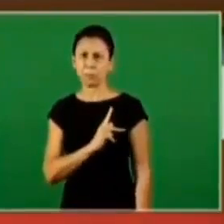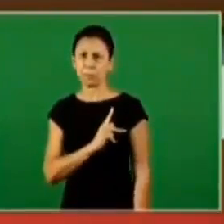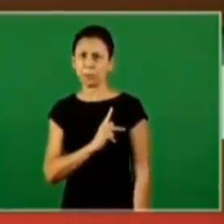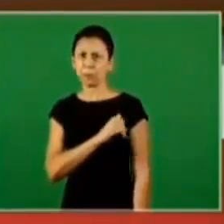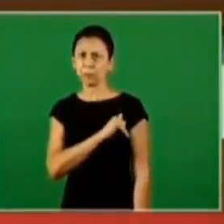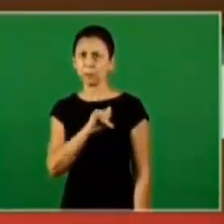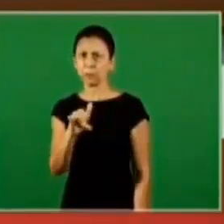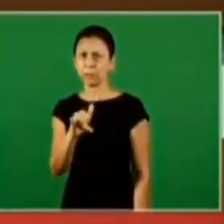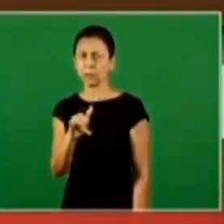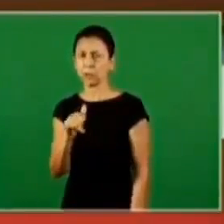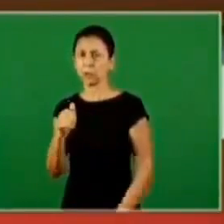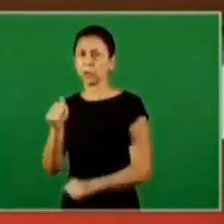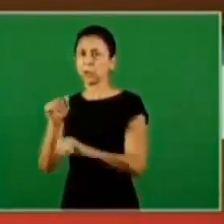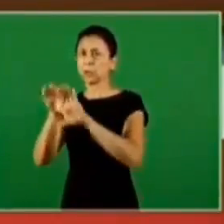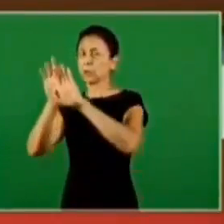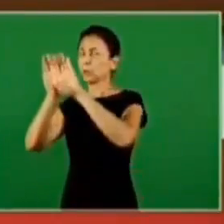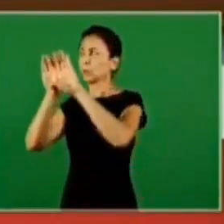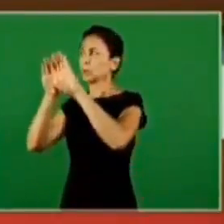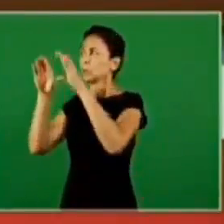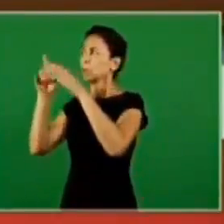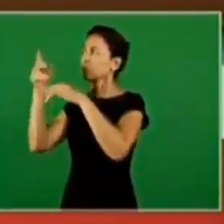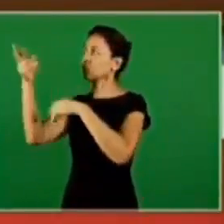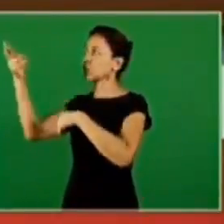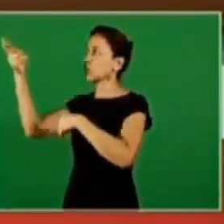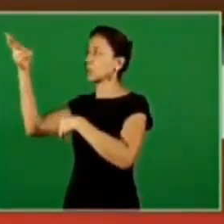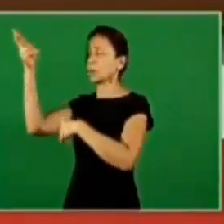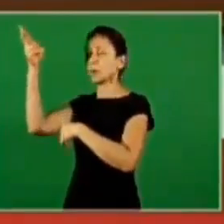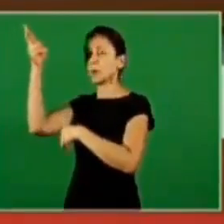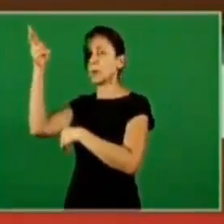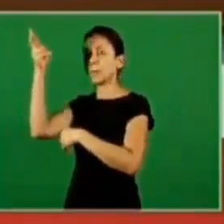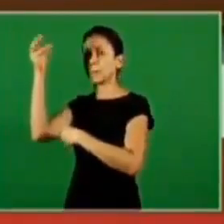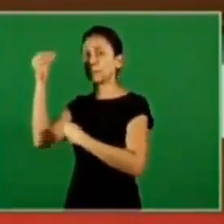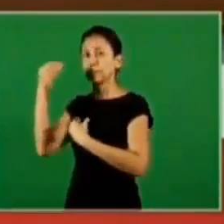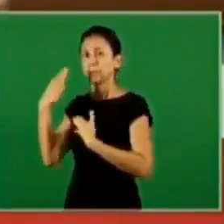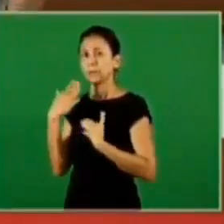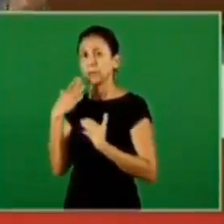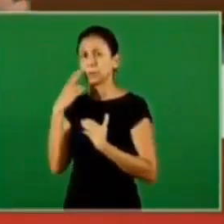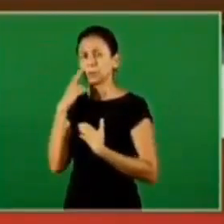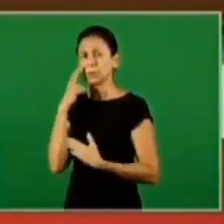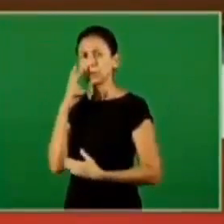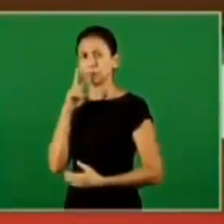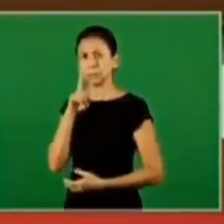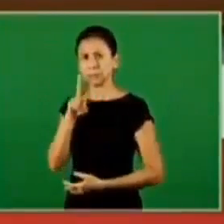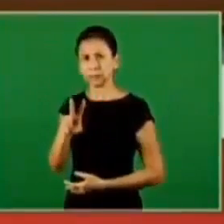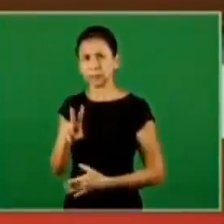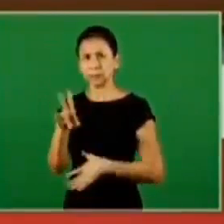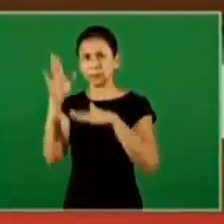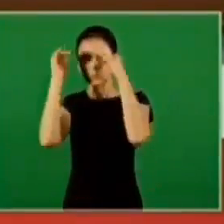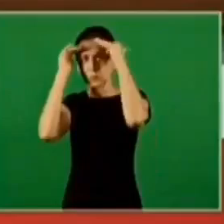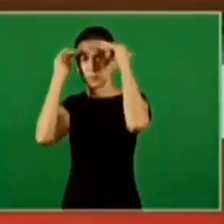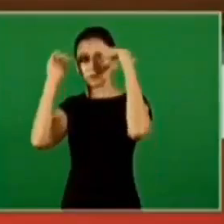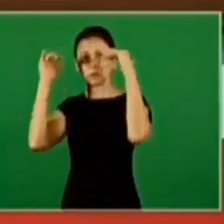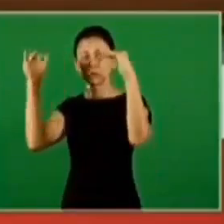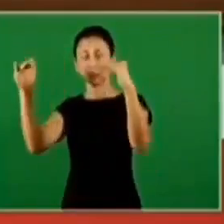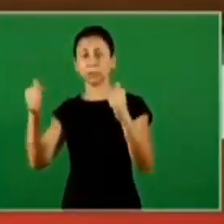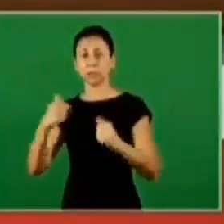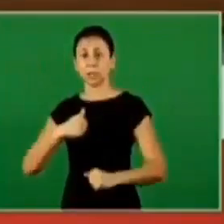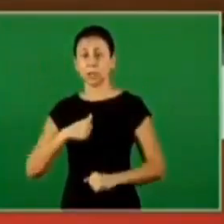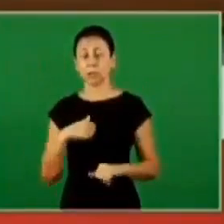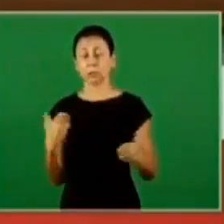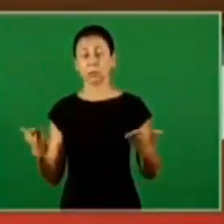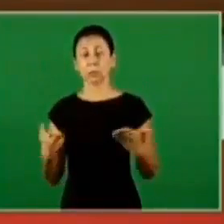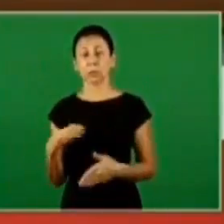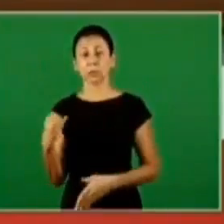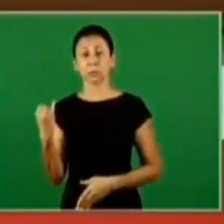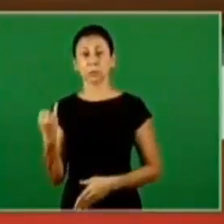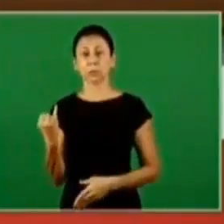I was not disobedient to the celestial vision. Celestial vision? Why? For Agrippa, king? I'm very